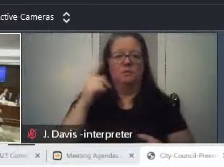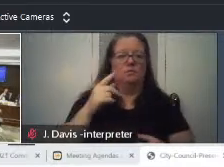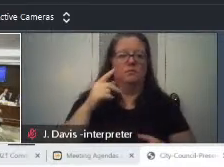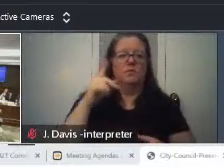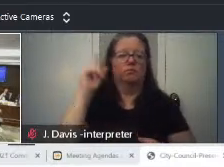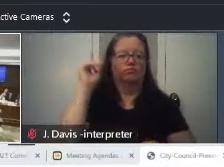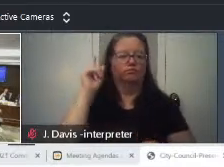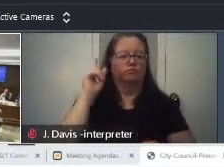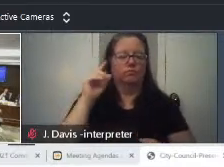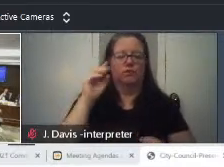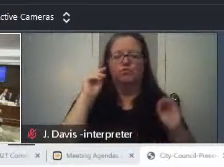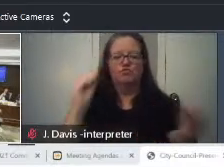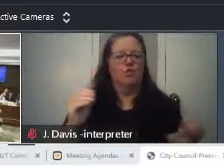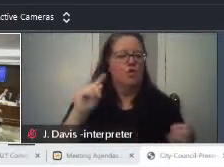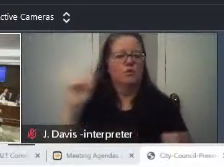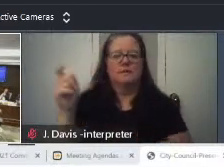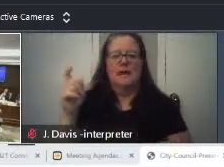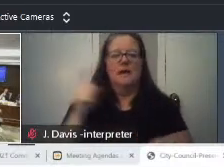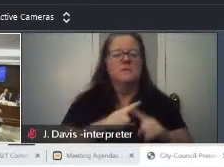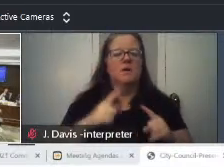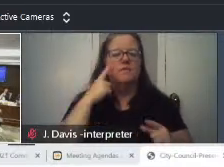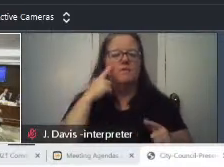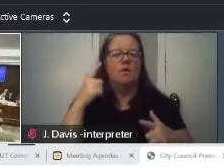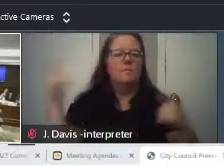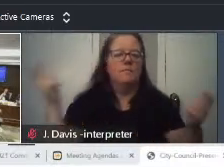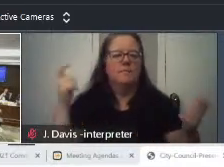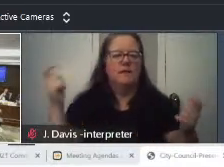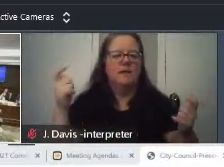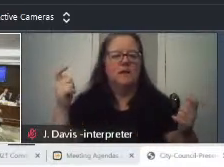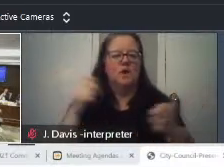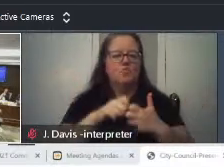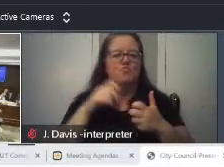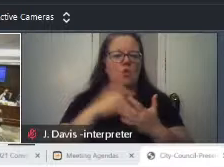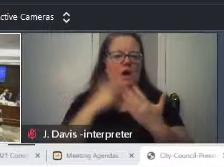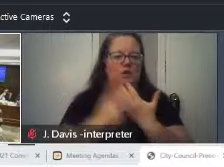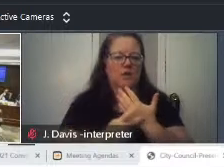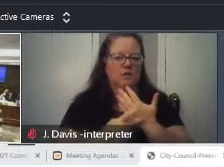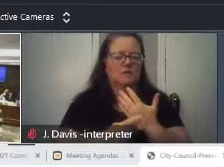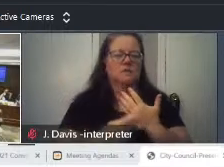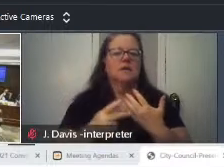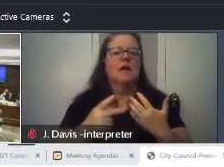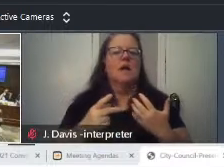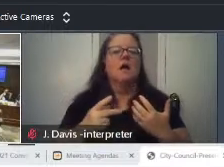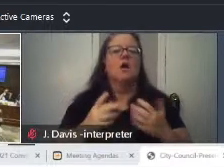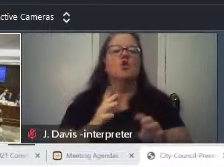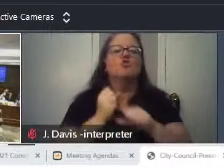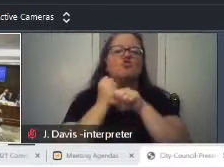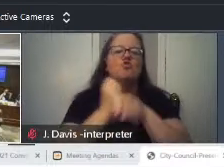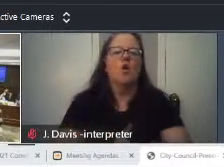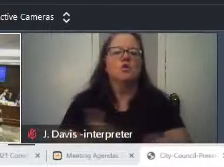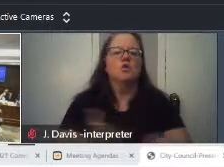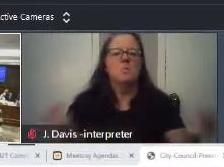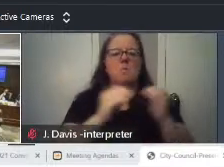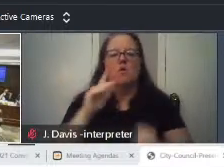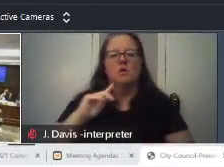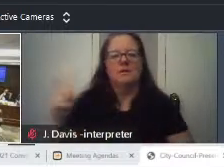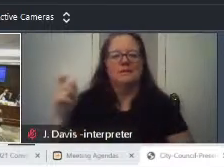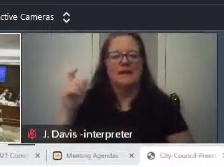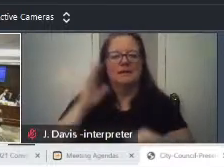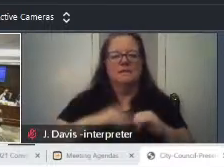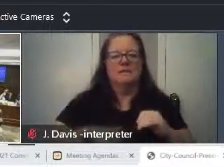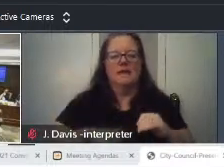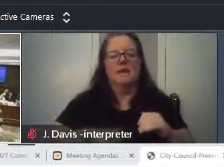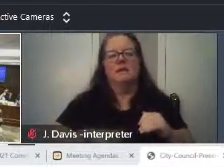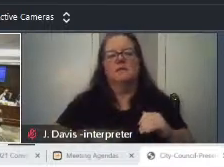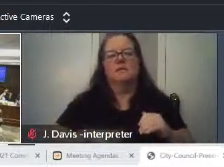paid. But for large scale projects, they often produce more tax than a low